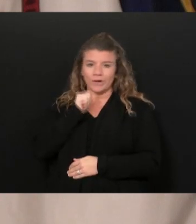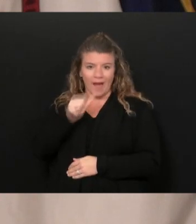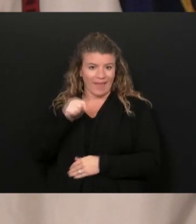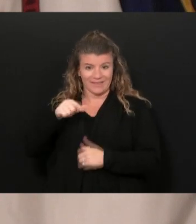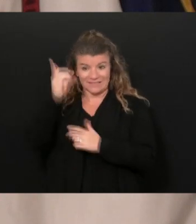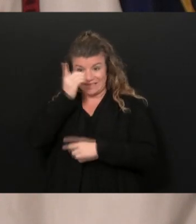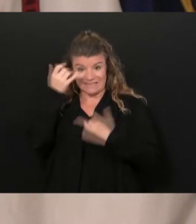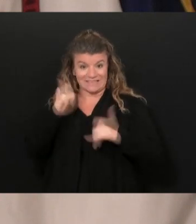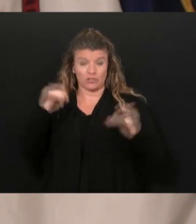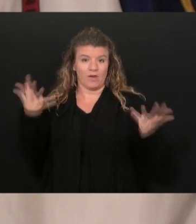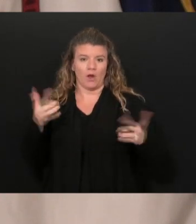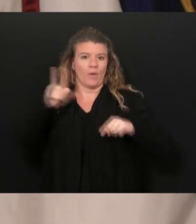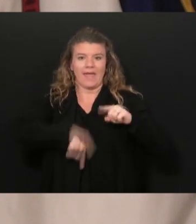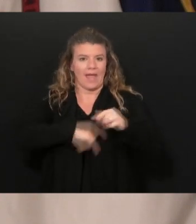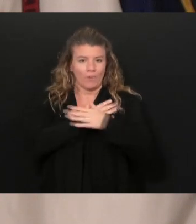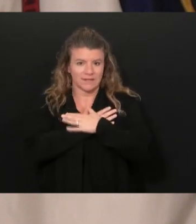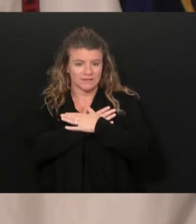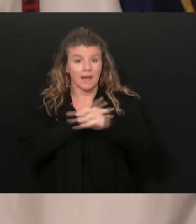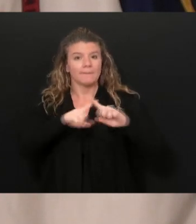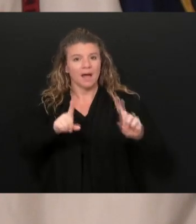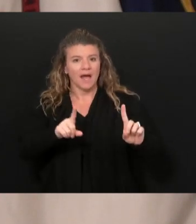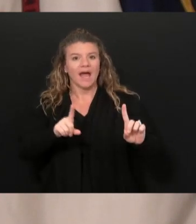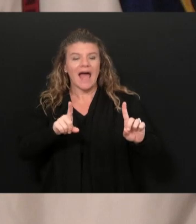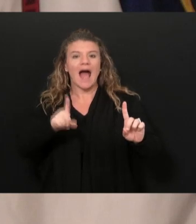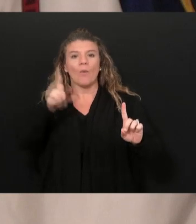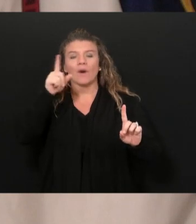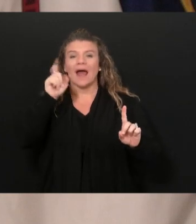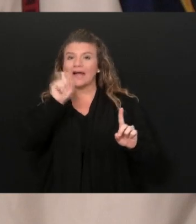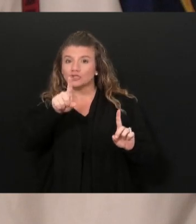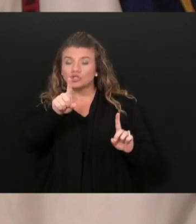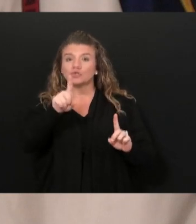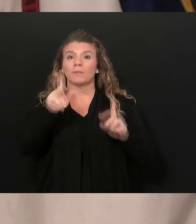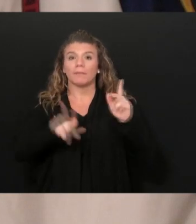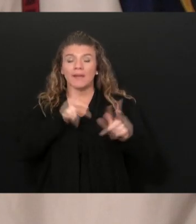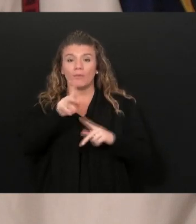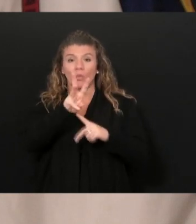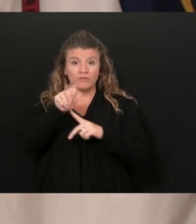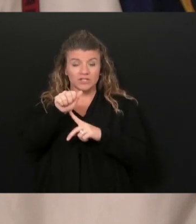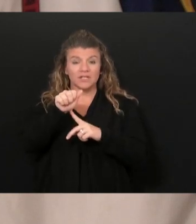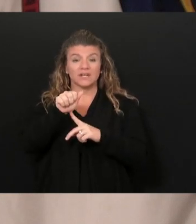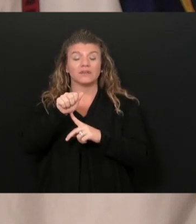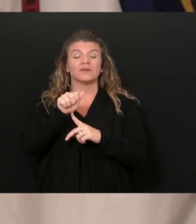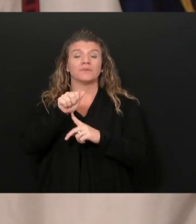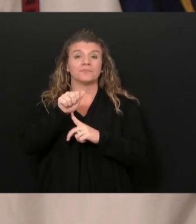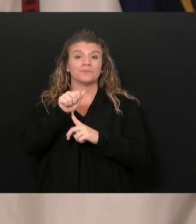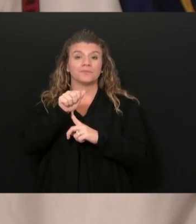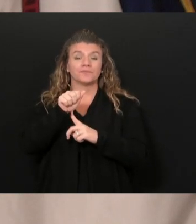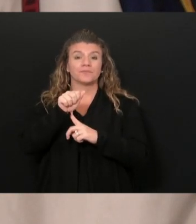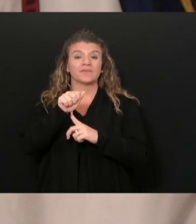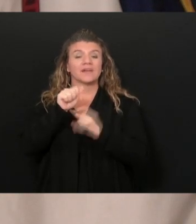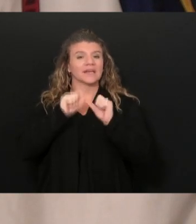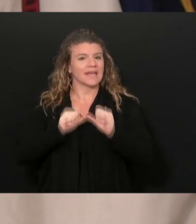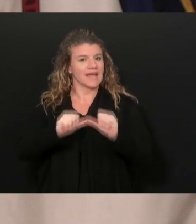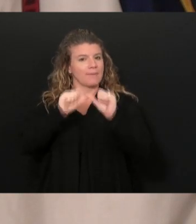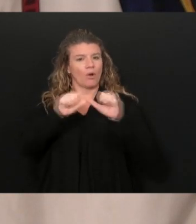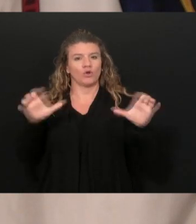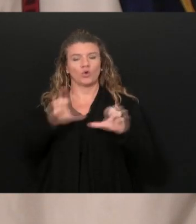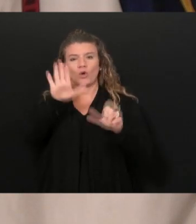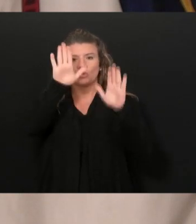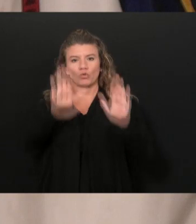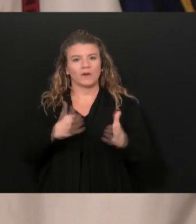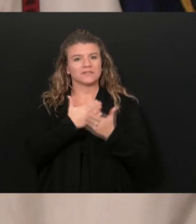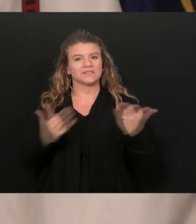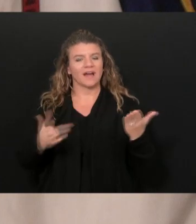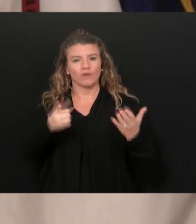that. But nevertheless, I ask you as West Virginians to keep on doing the great stuff you're